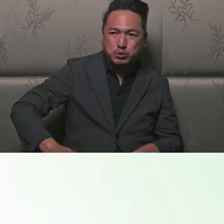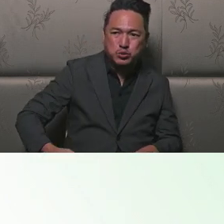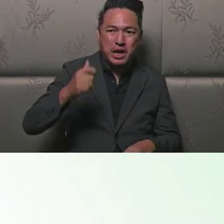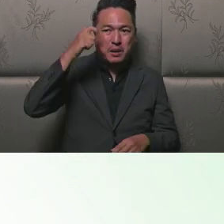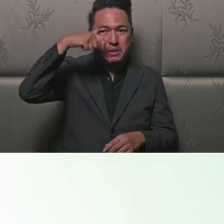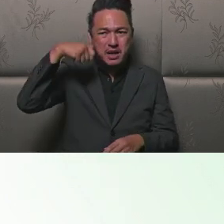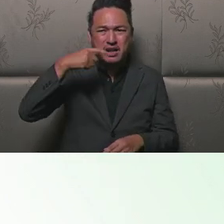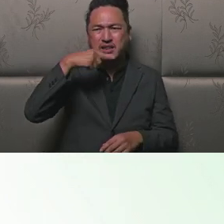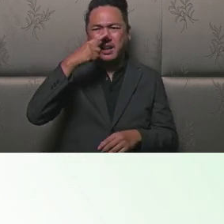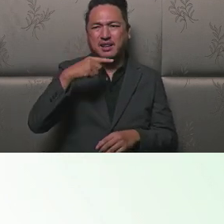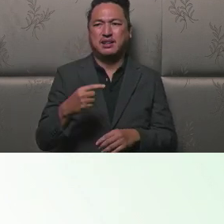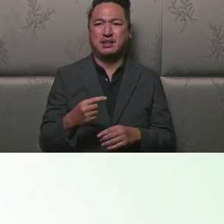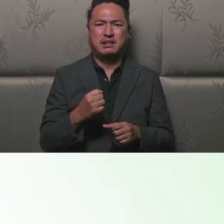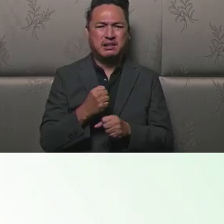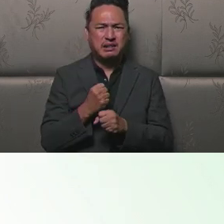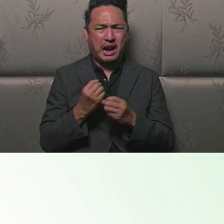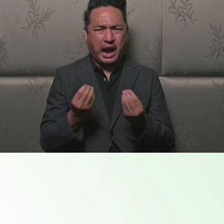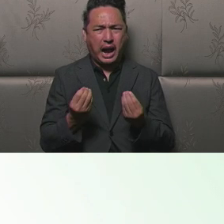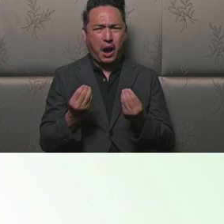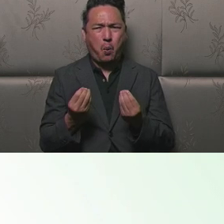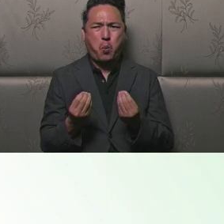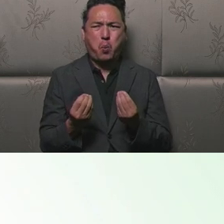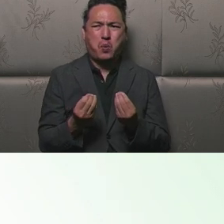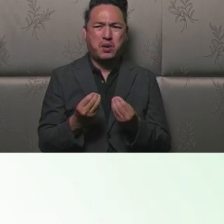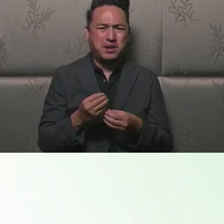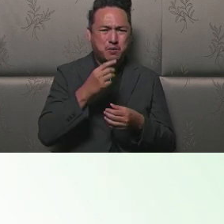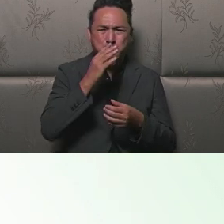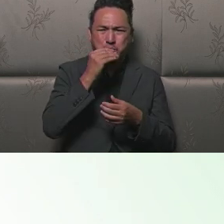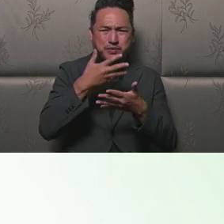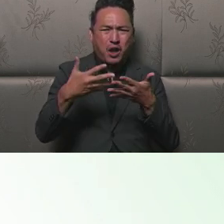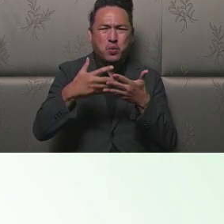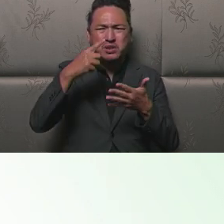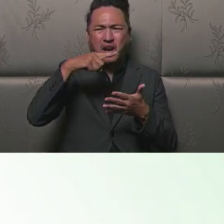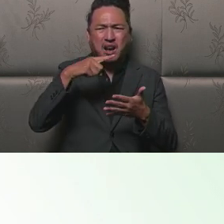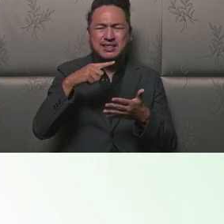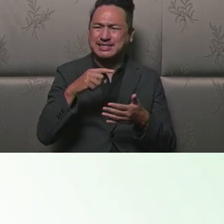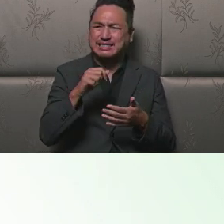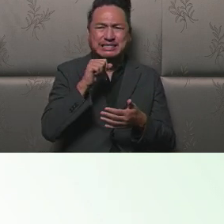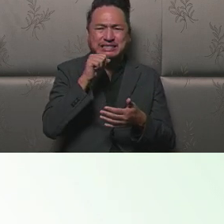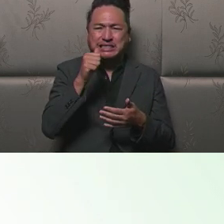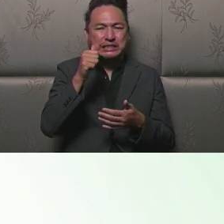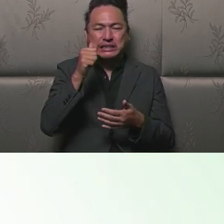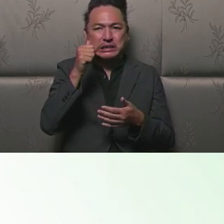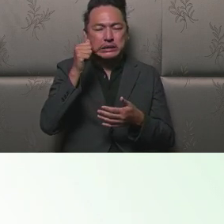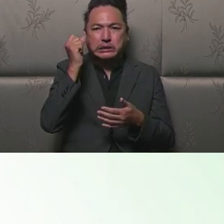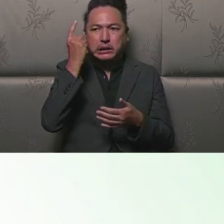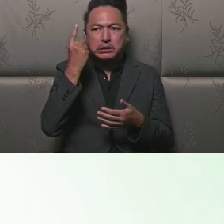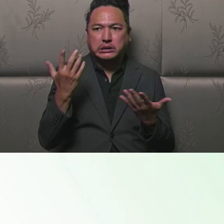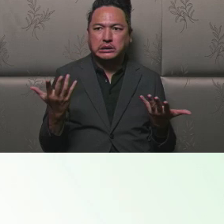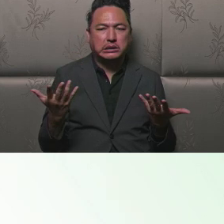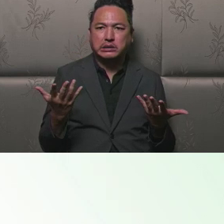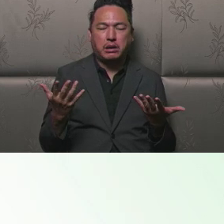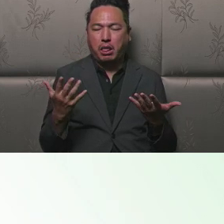with the children, and so that helps them to be able to move forward. We've also used a lot of times, we've spoken a lot about